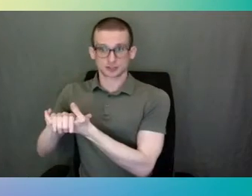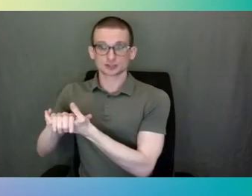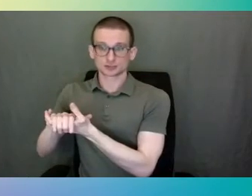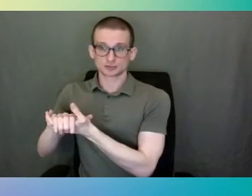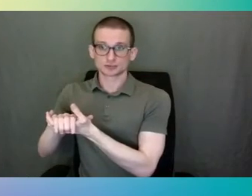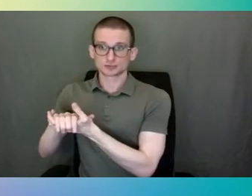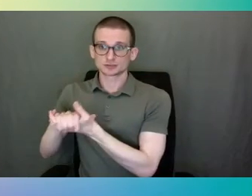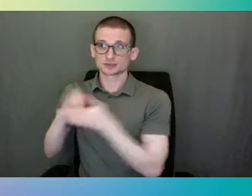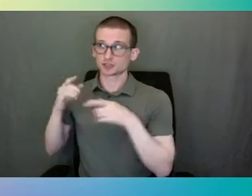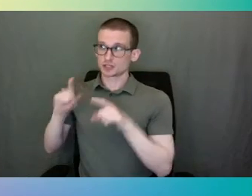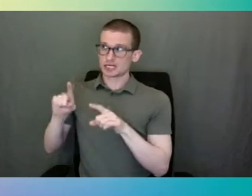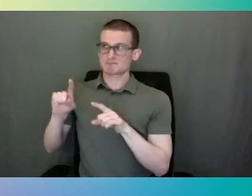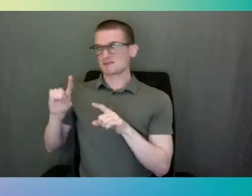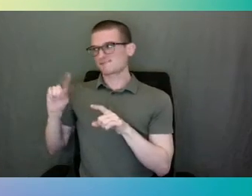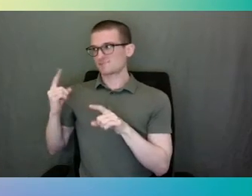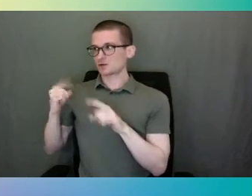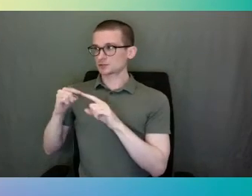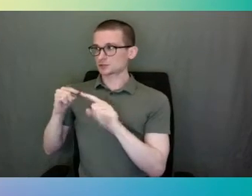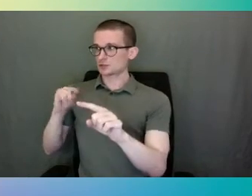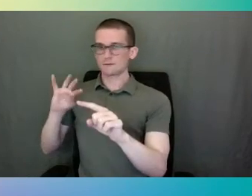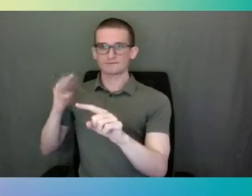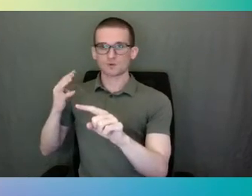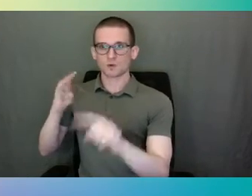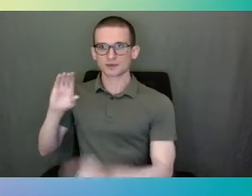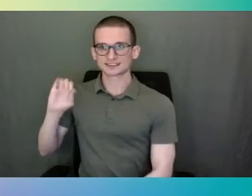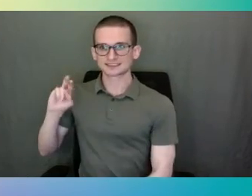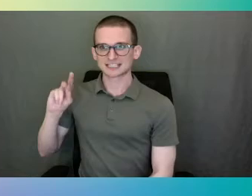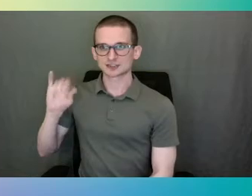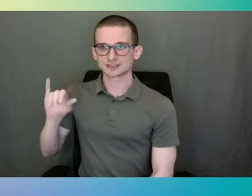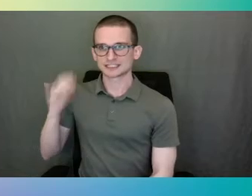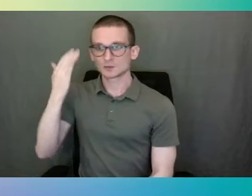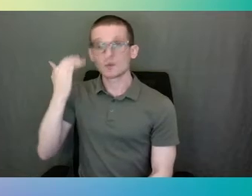fourth century, because people really believed the second